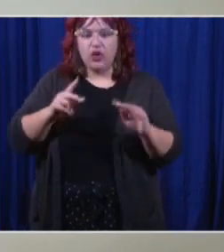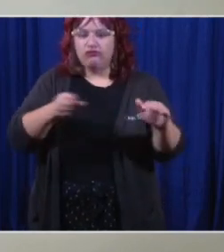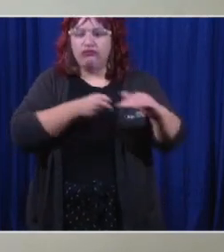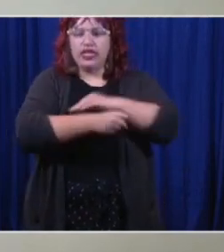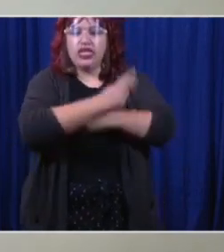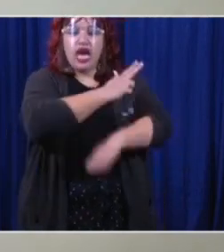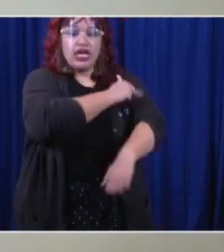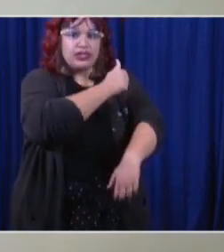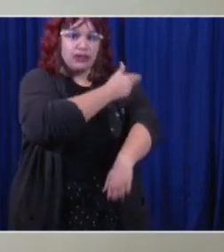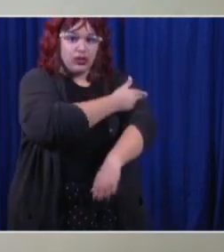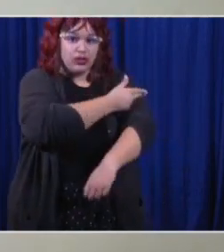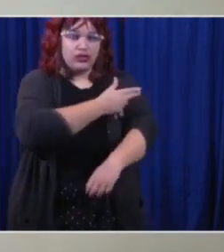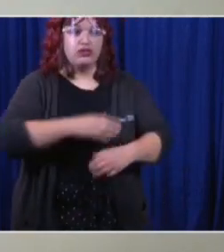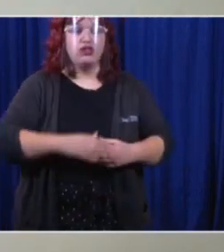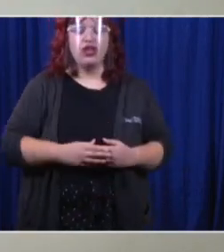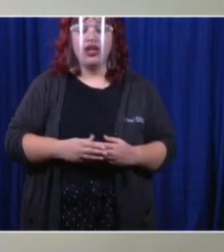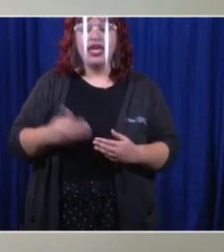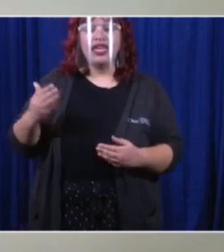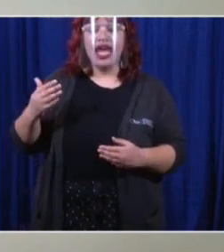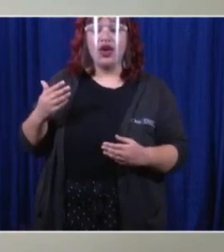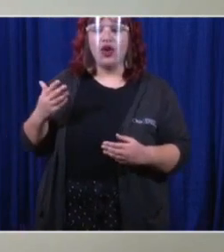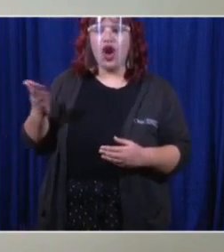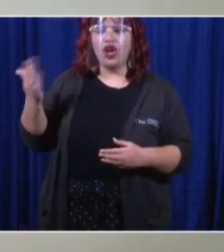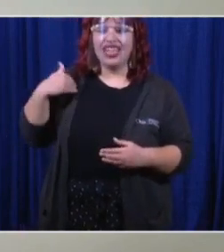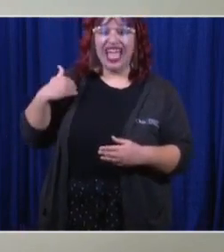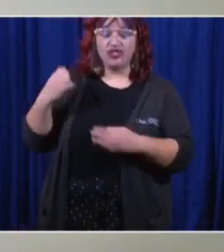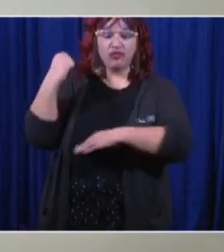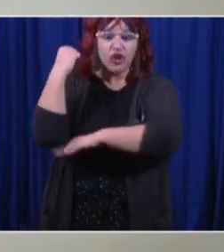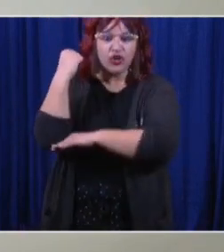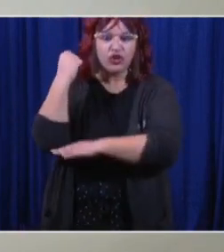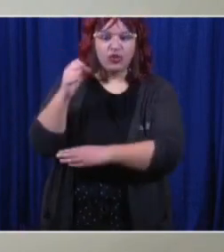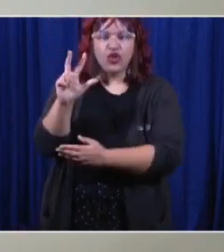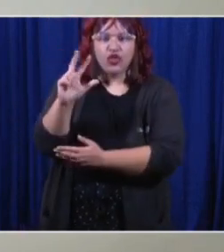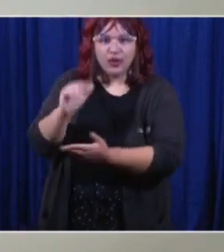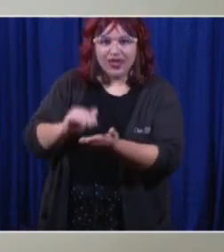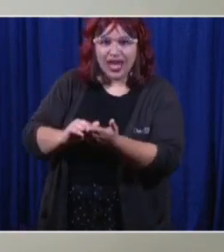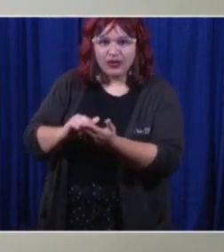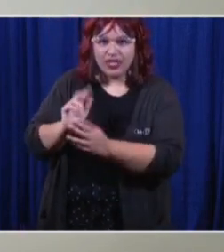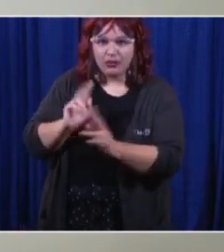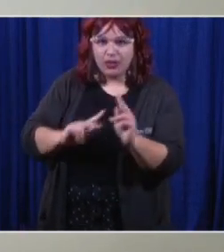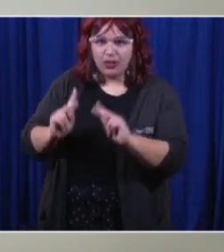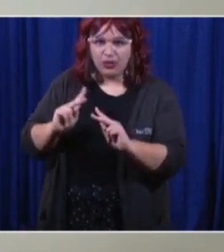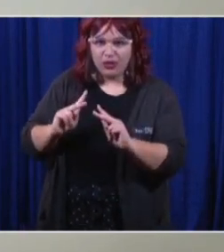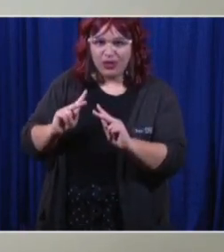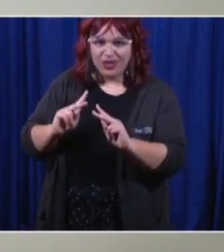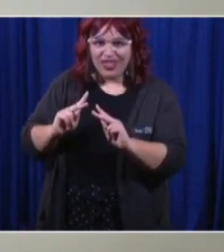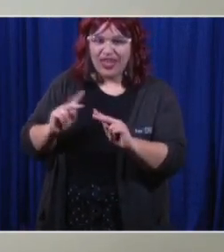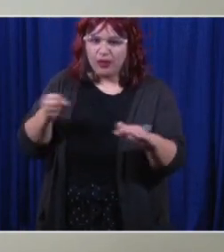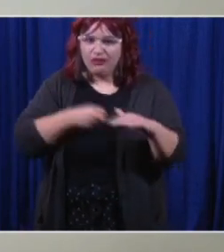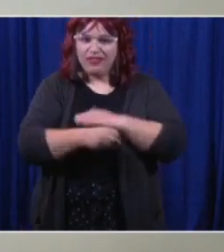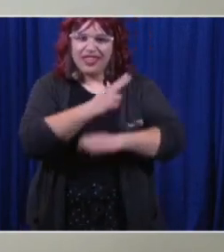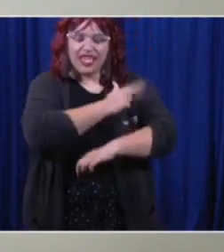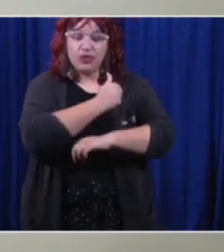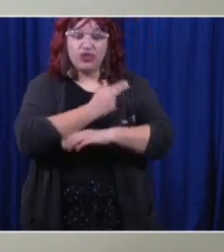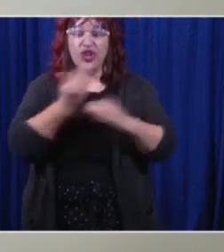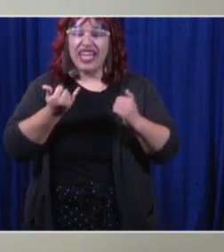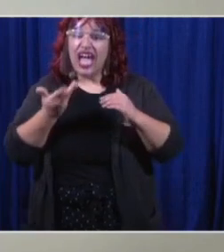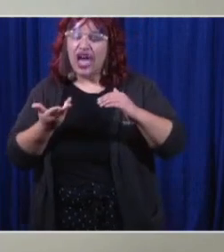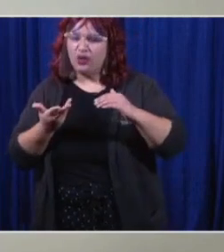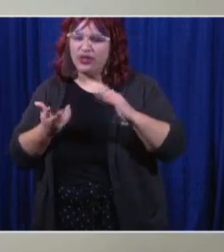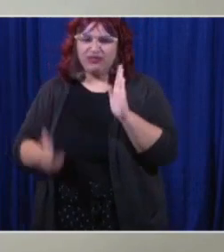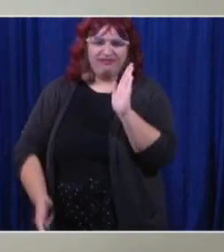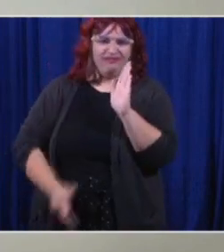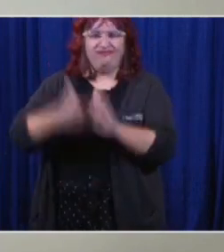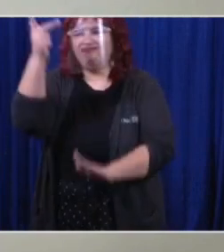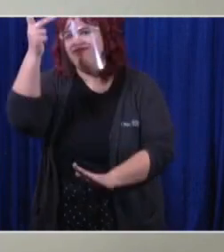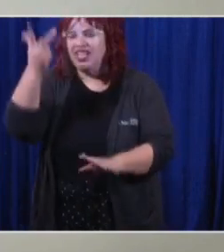this third surge was 300 patients in July. So this is a whole magnitude higher. And I might also add, we were doing